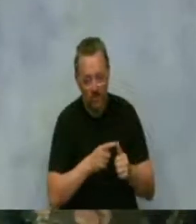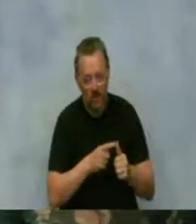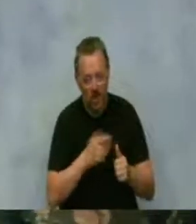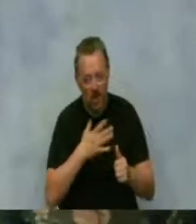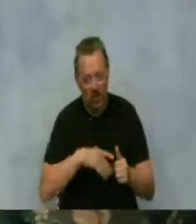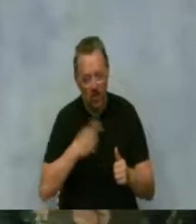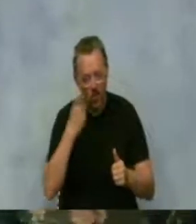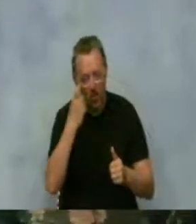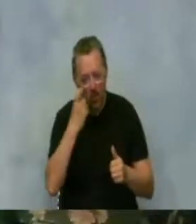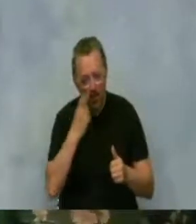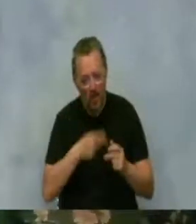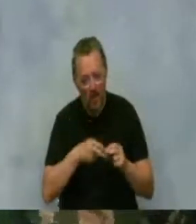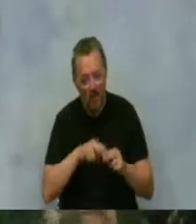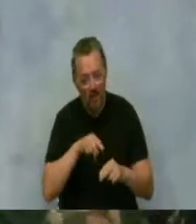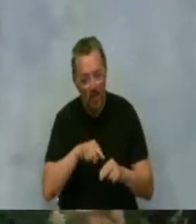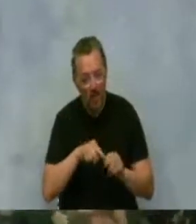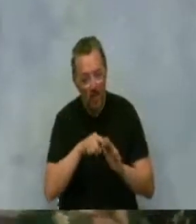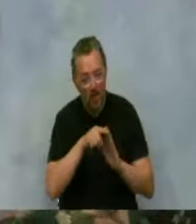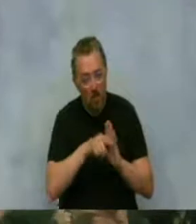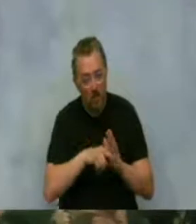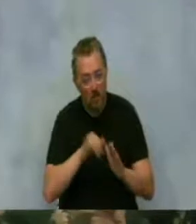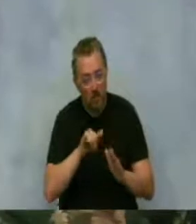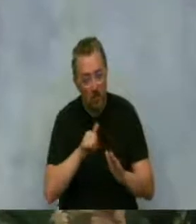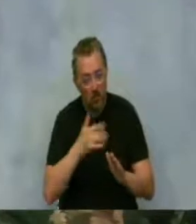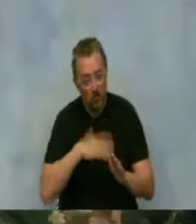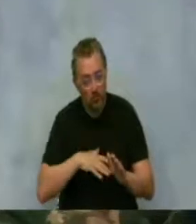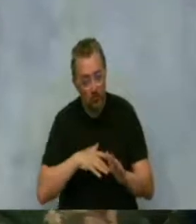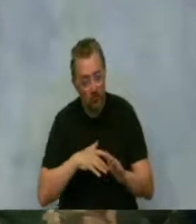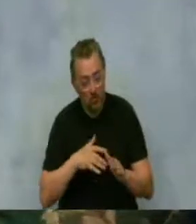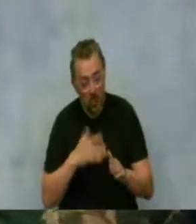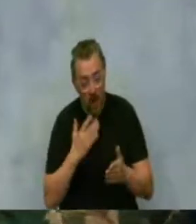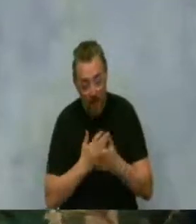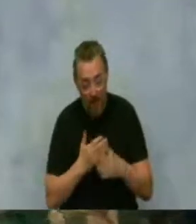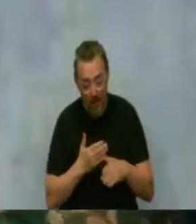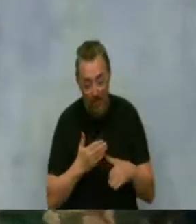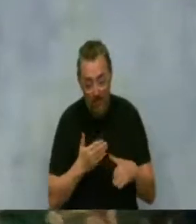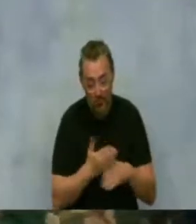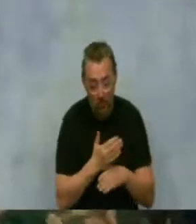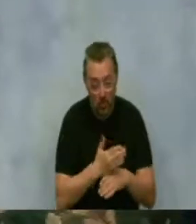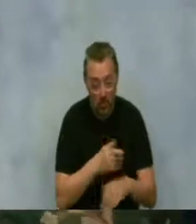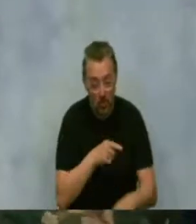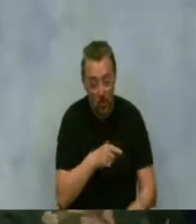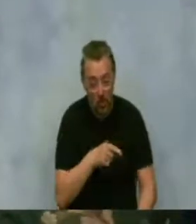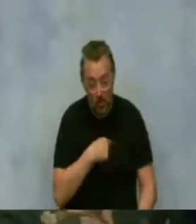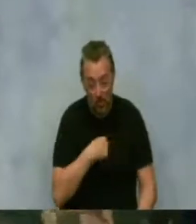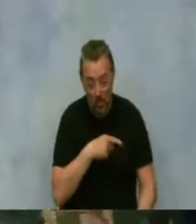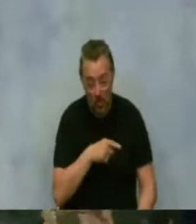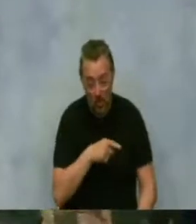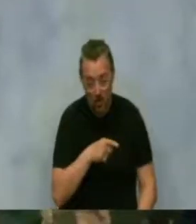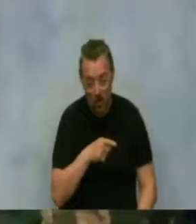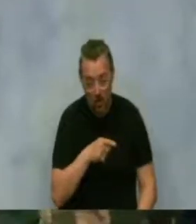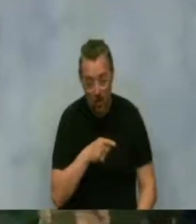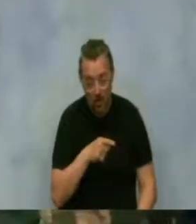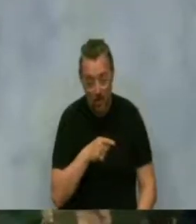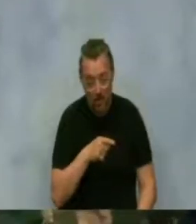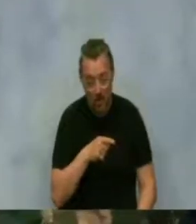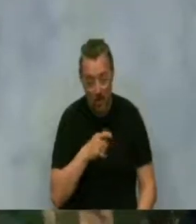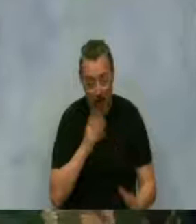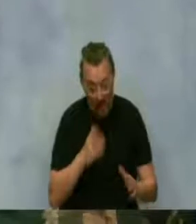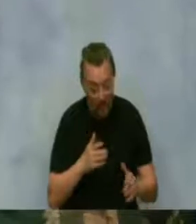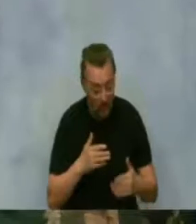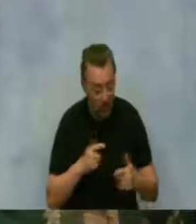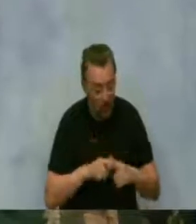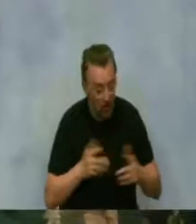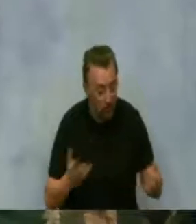just wonder if this is a policy that we should be actively pursuing at the moment. I mean, is it something that we actively pursue? Do we